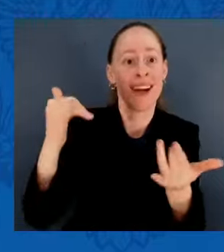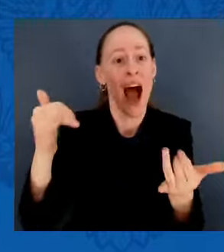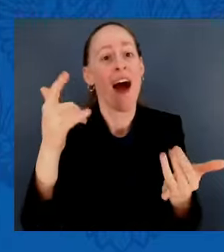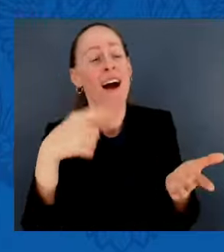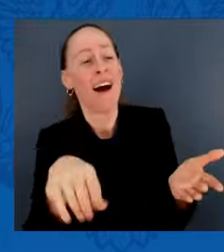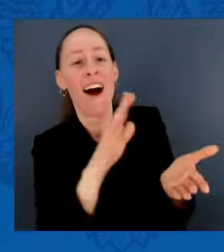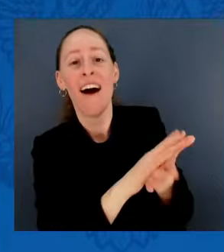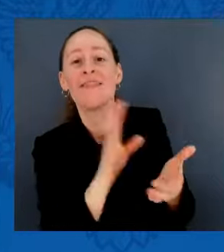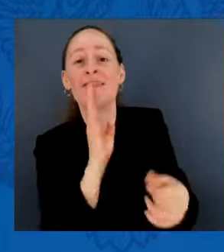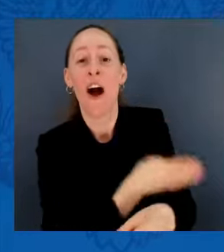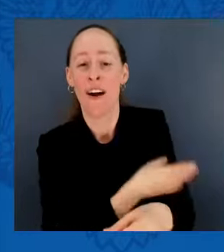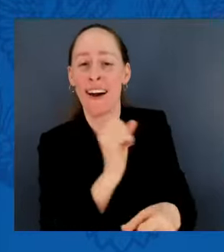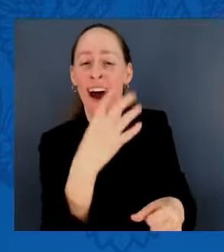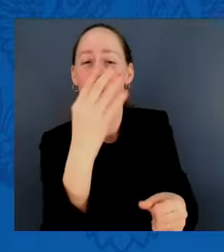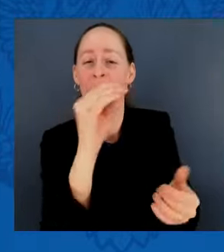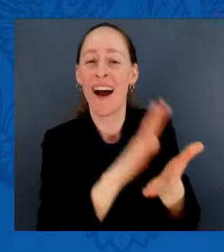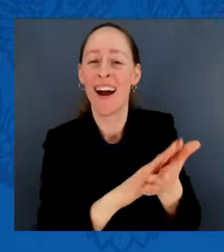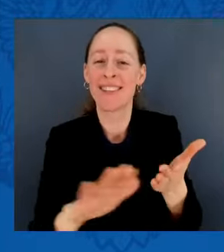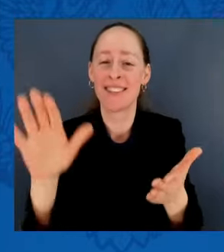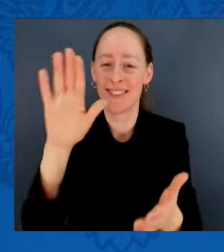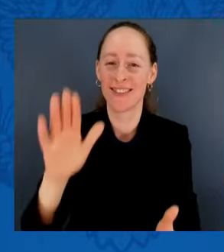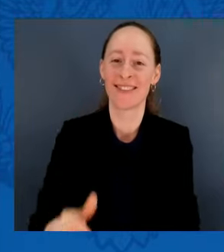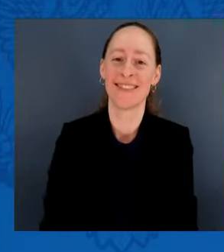And folks, look,